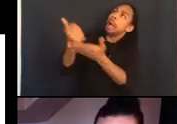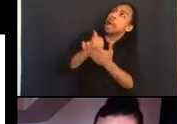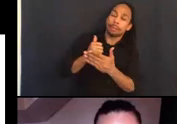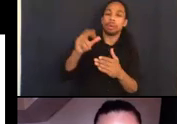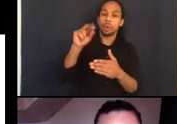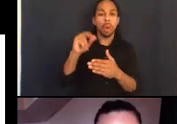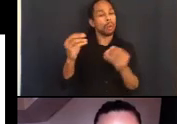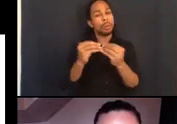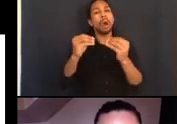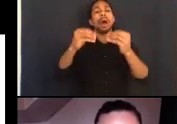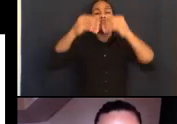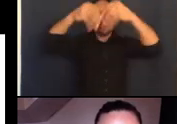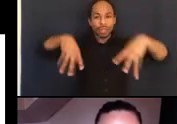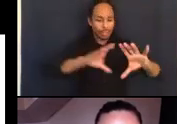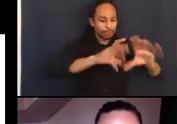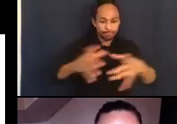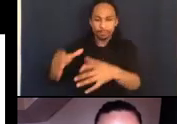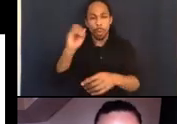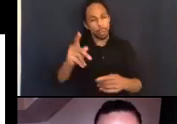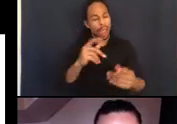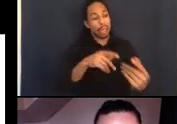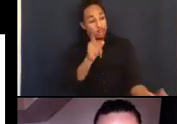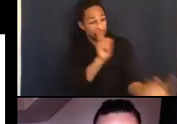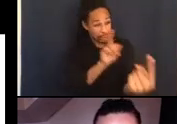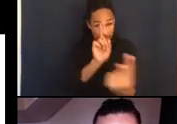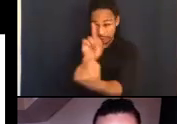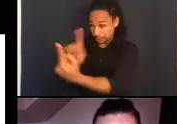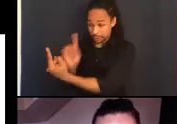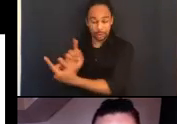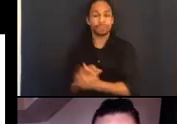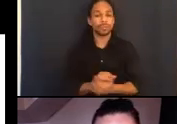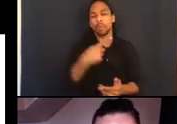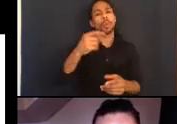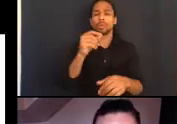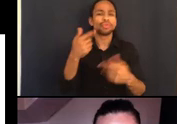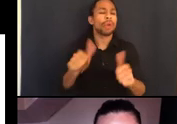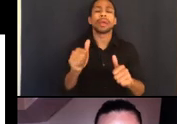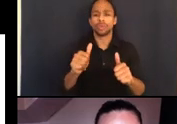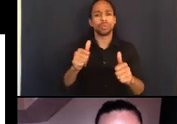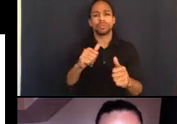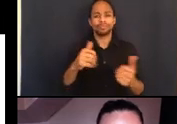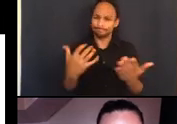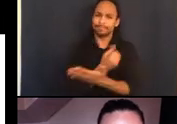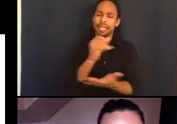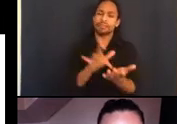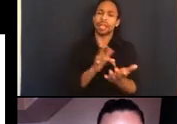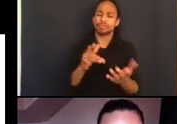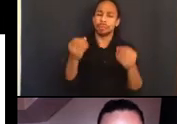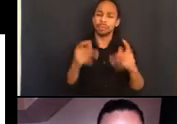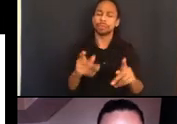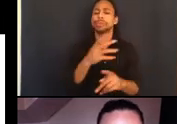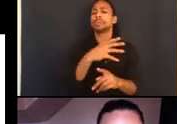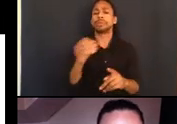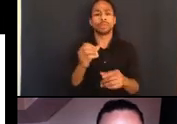current pandemic. And so we're really just working to take advantage of these opportunities to create lasting structural change. And we really hope